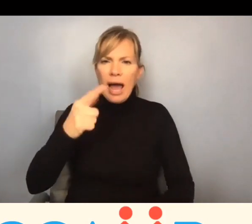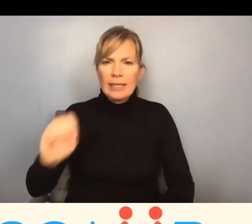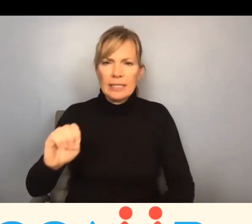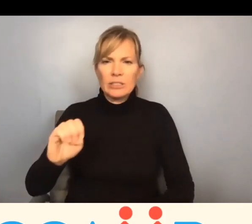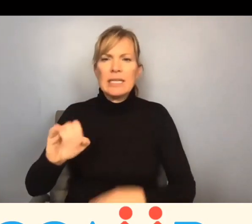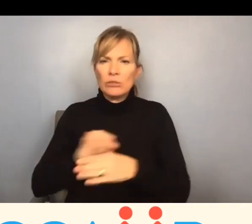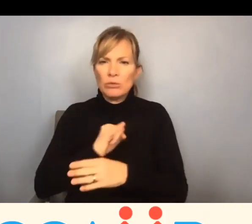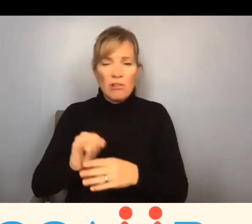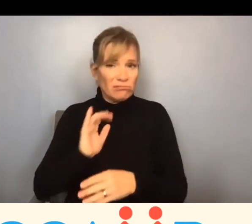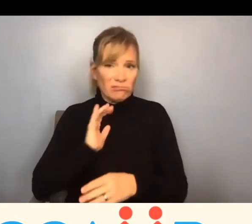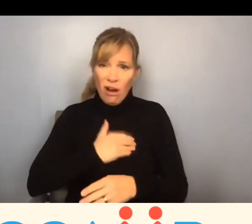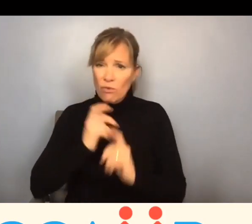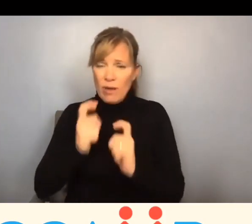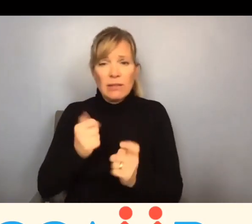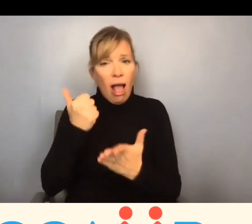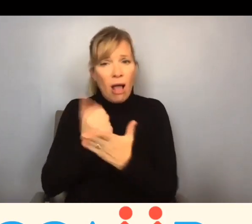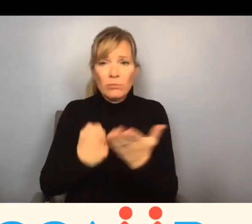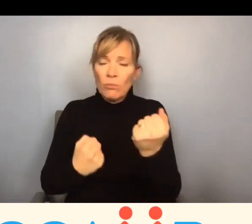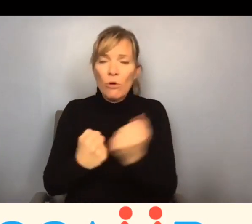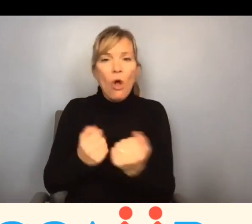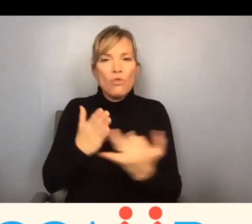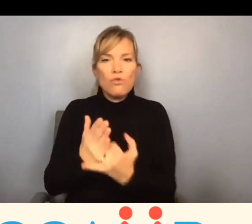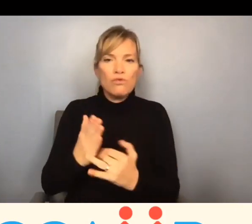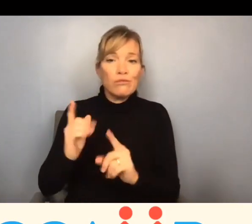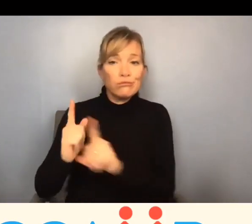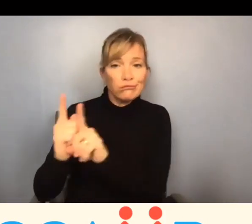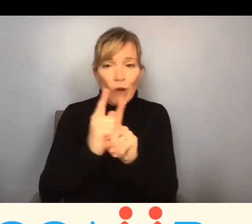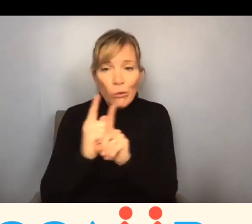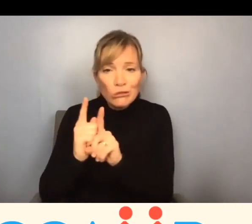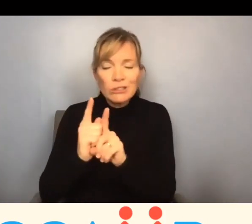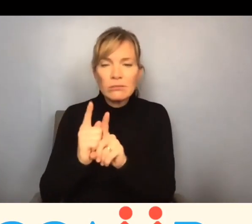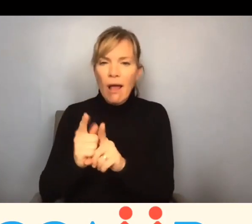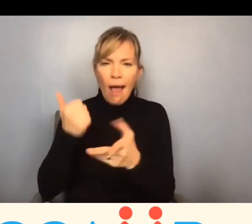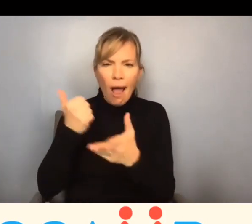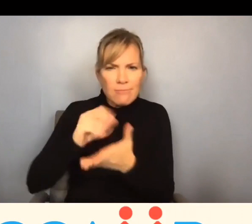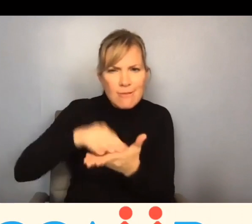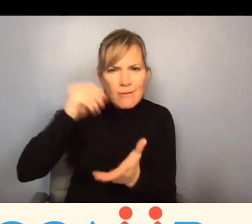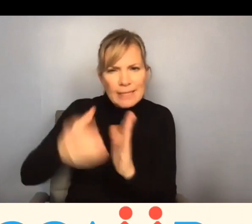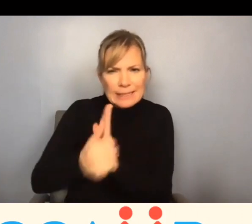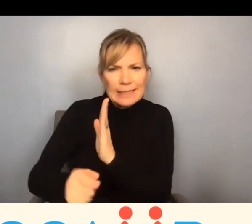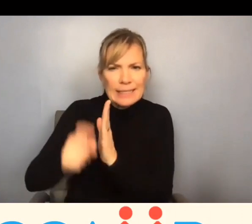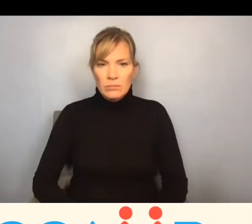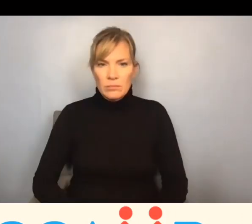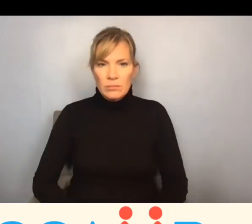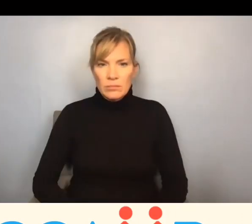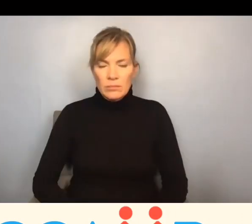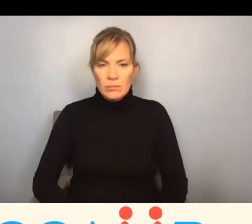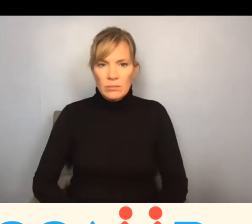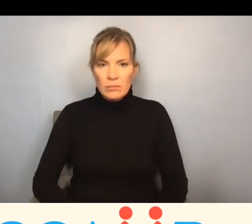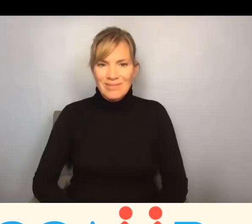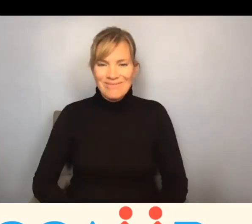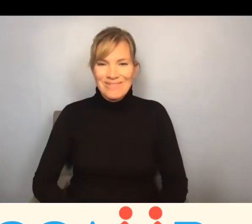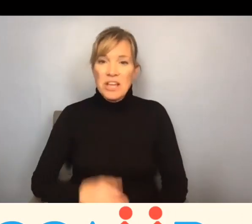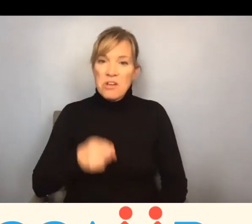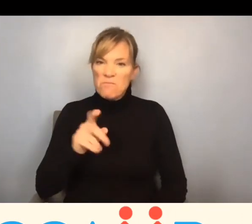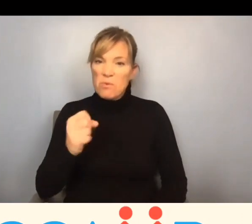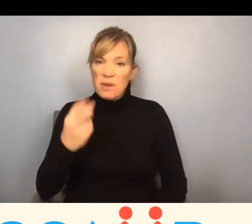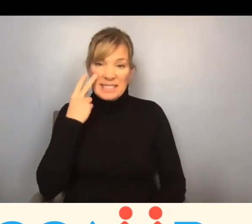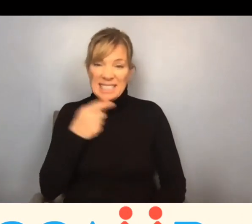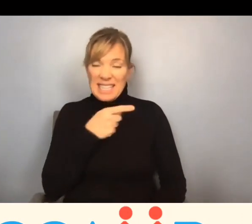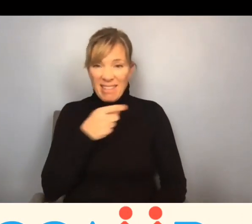them through some coaching and helping them learn the skills they needed to run their business. So you can see